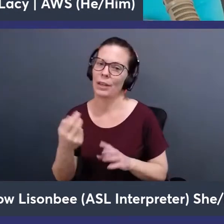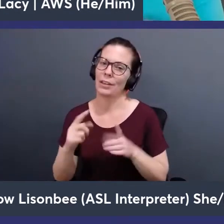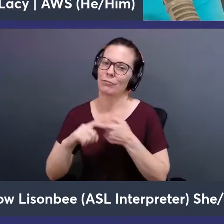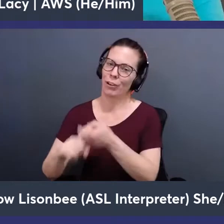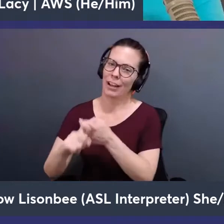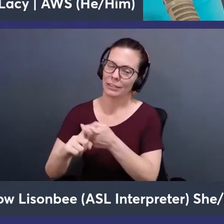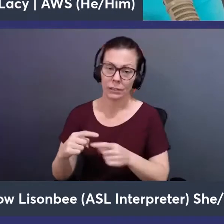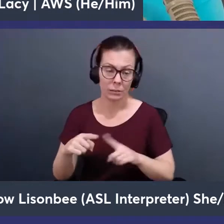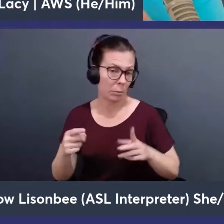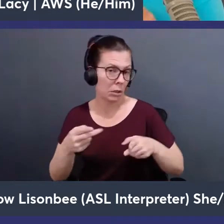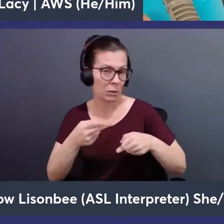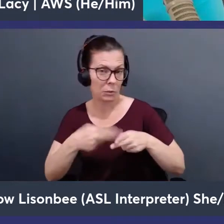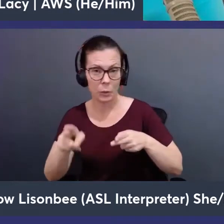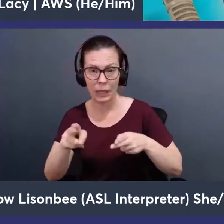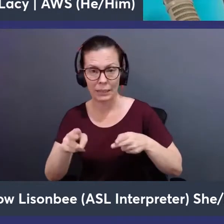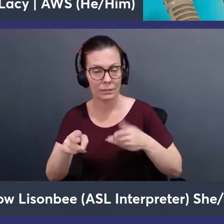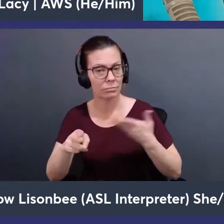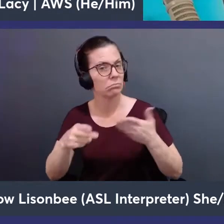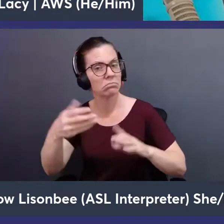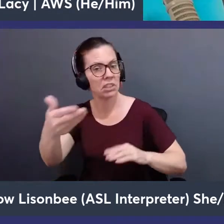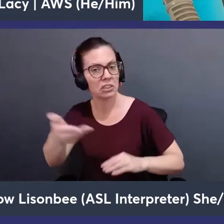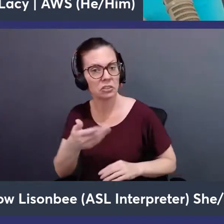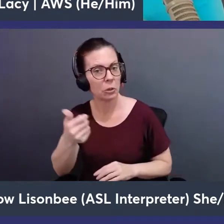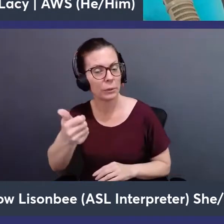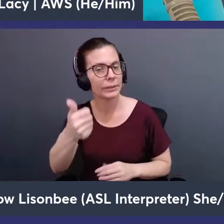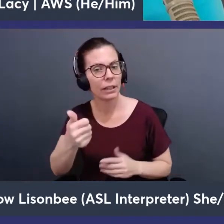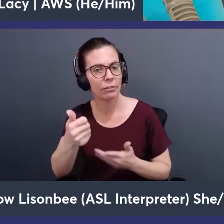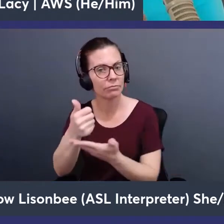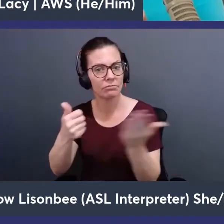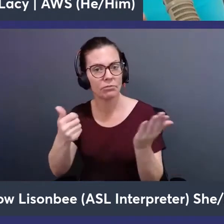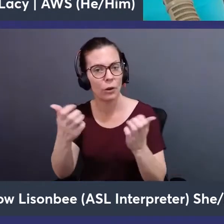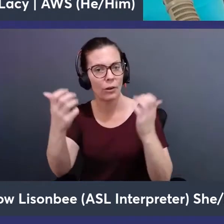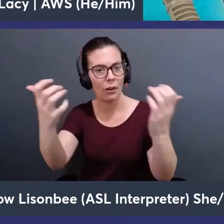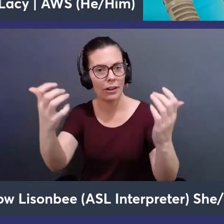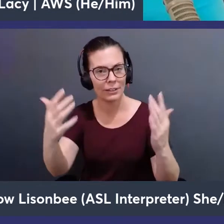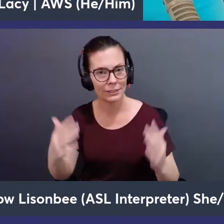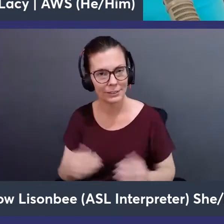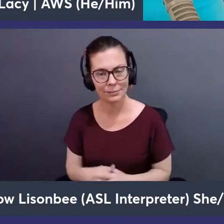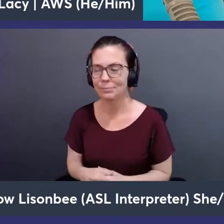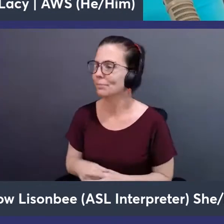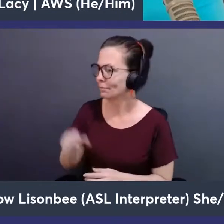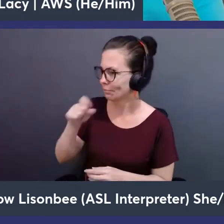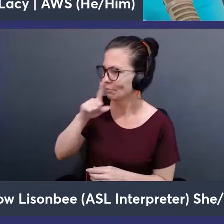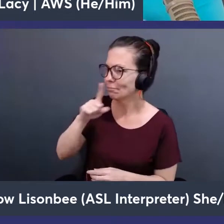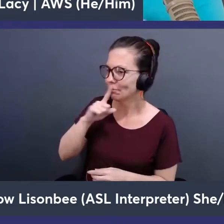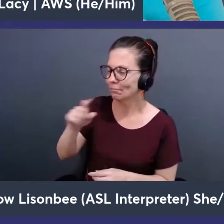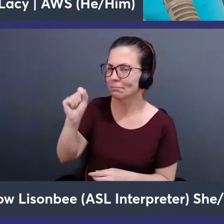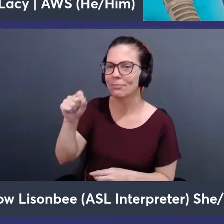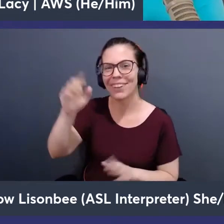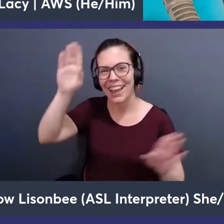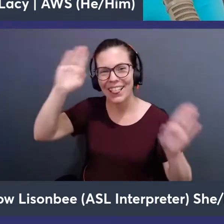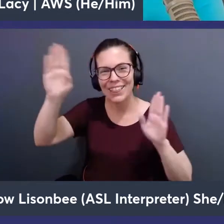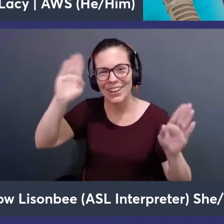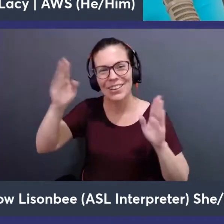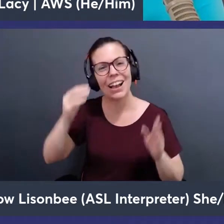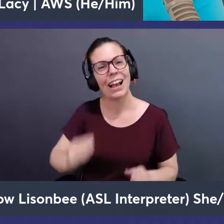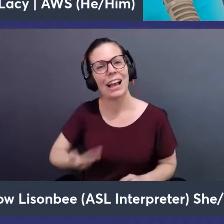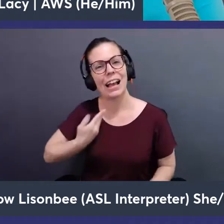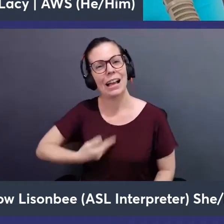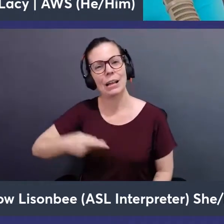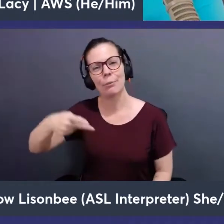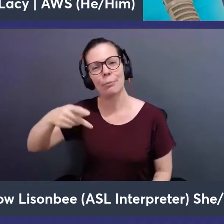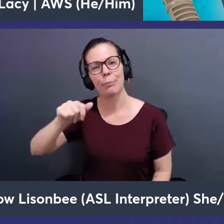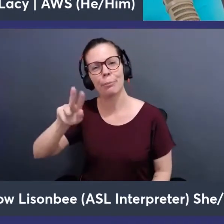don't we take just a quick second so you can kind of introduce yourself to the audience? Absolutely. Hi, everyone. I'm Parth Patel.